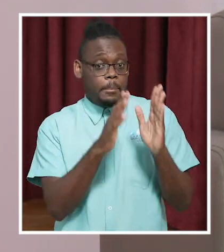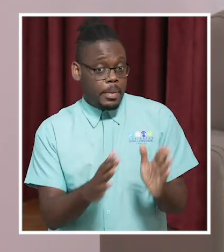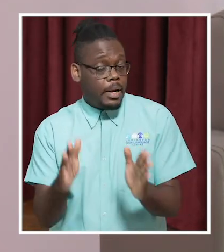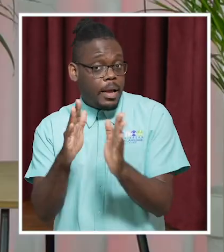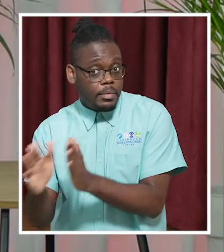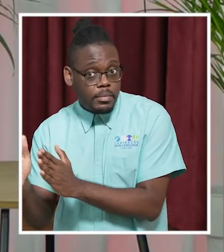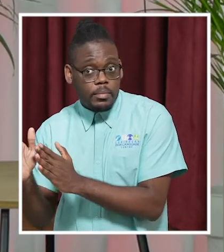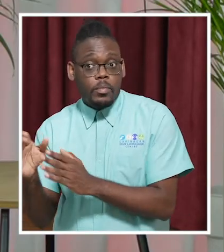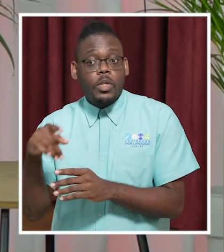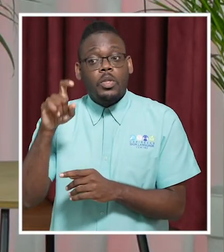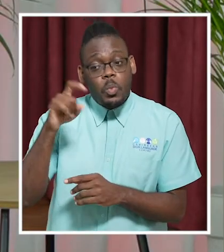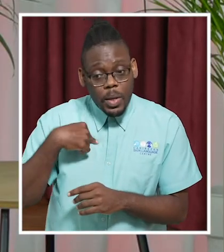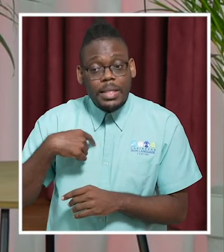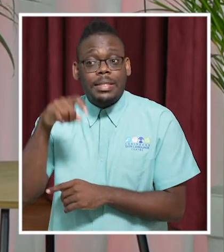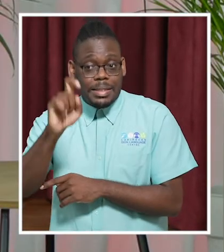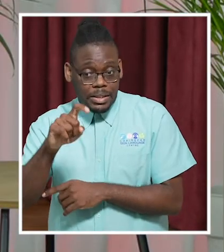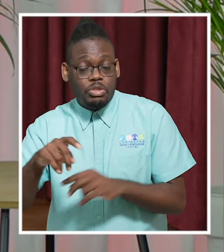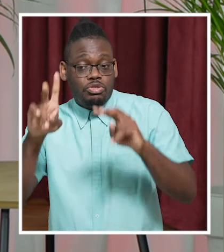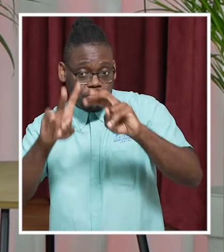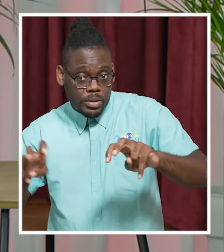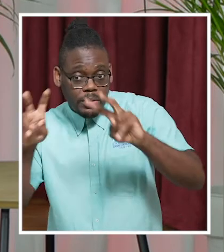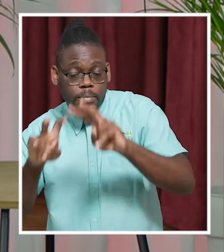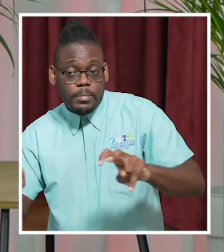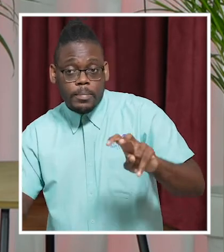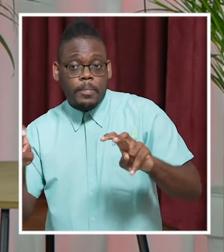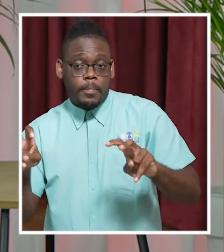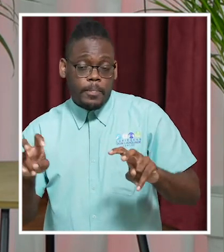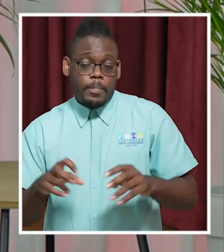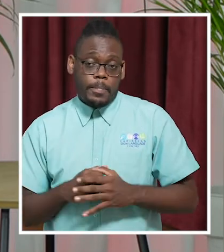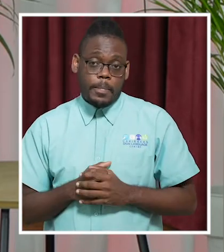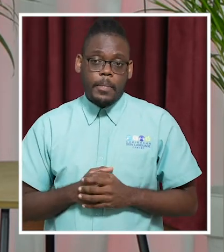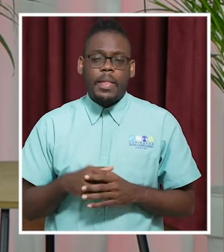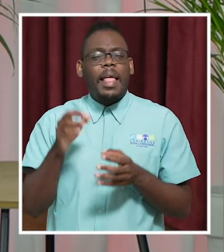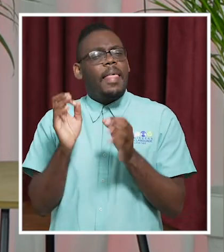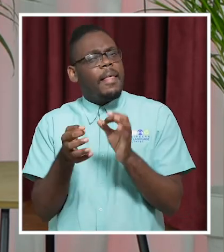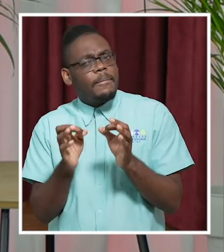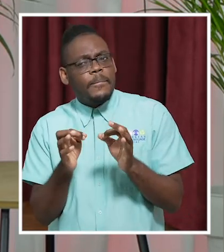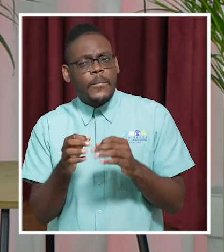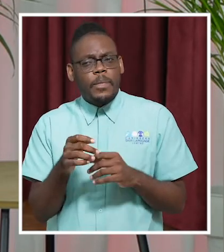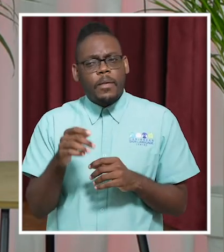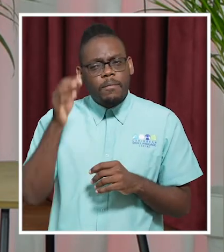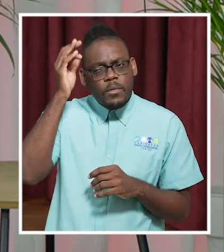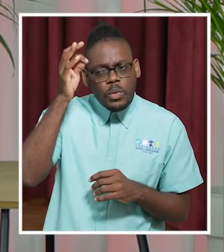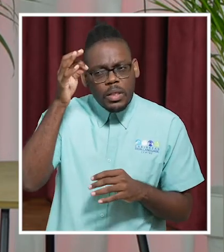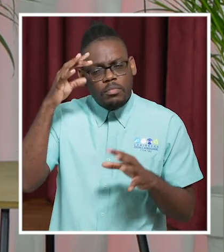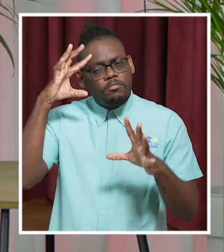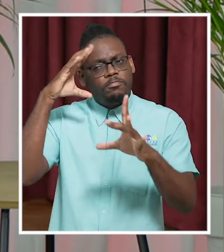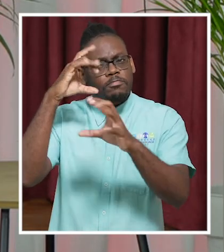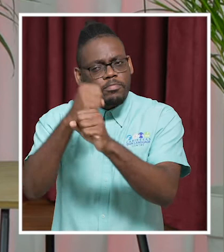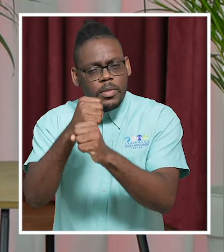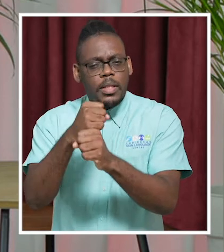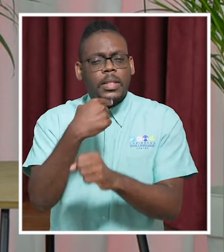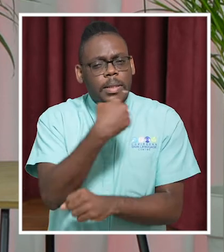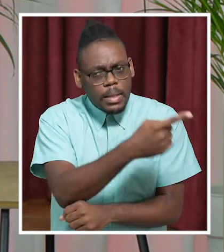were to summarize or make an appeal even to the wider audience who's paying attention now, in a few words, what would you